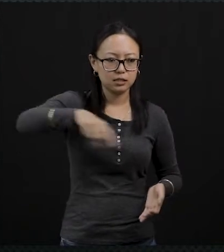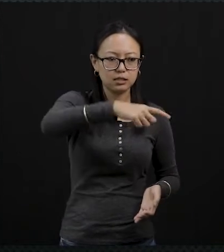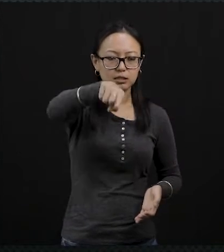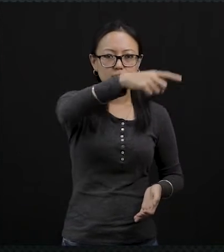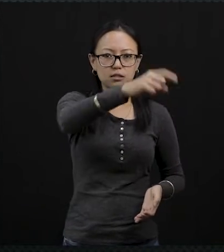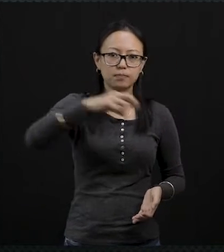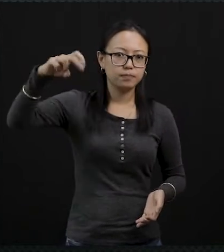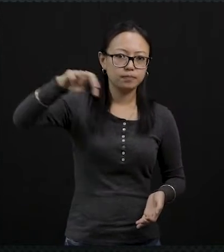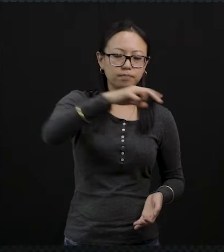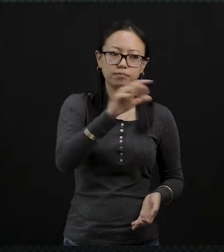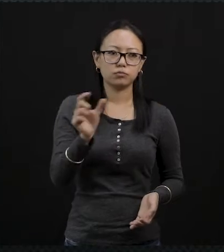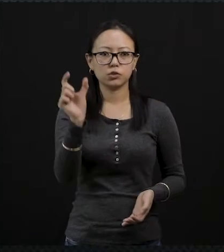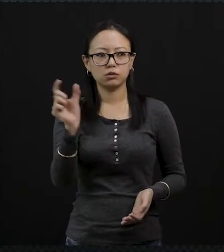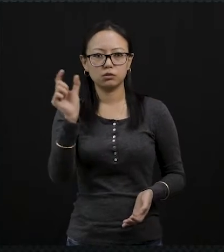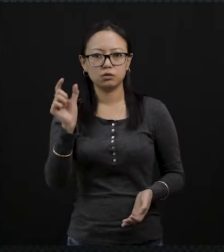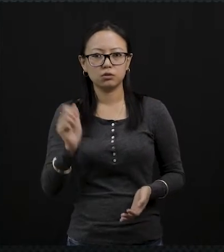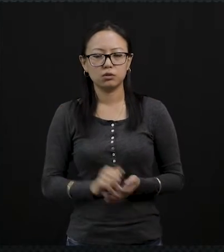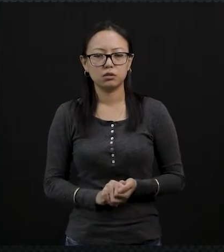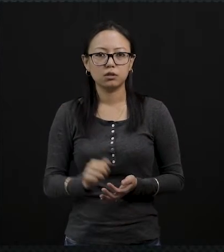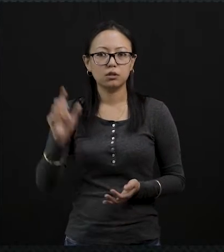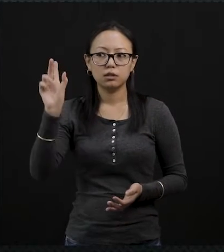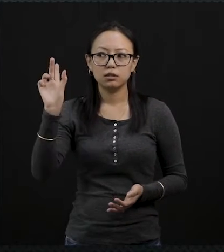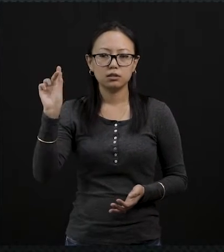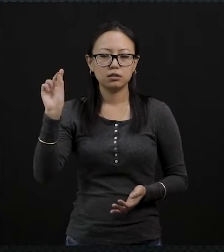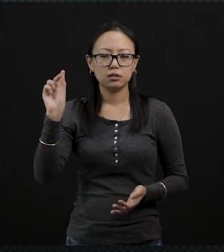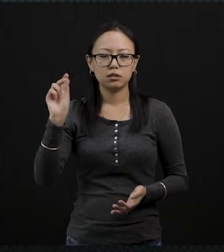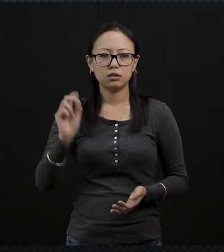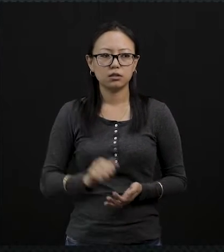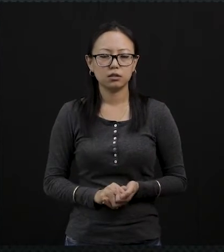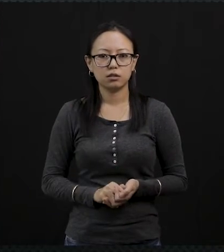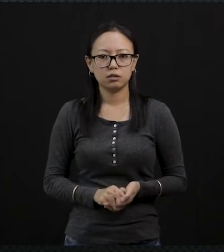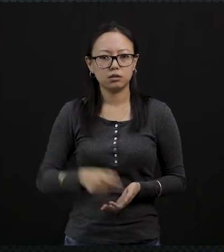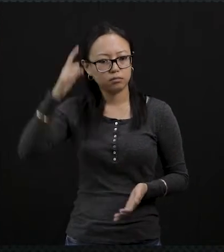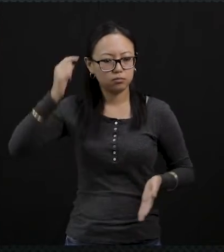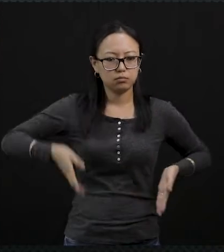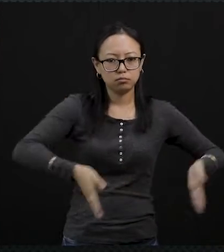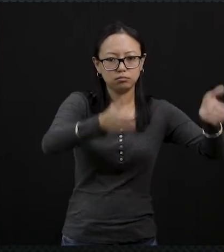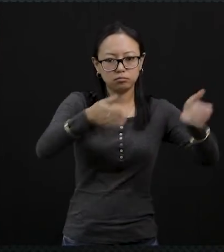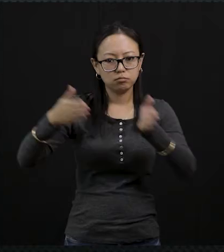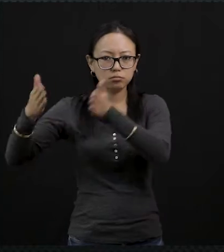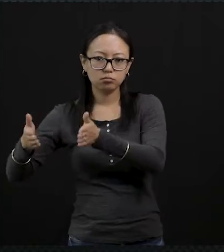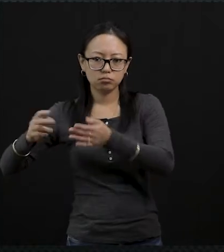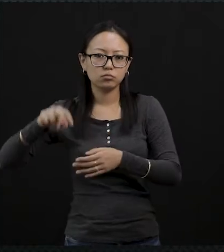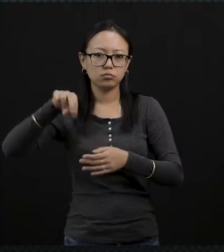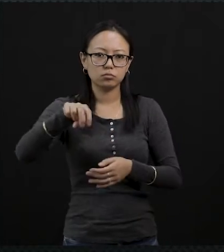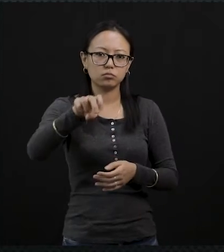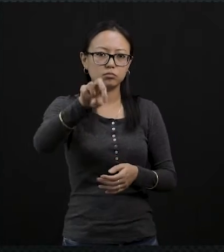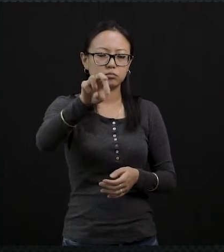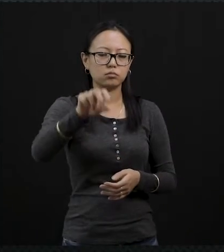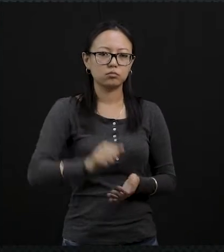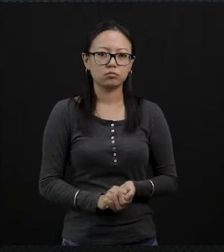footpath. Now, the first one is, we should never play on the road. If